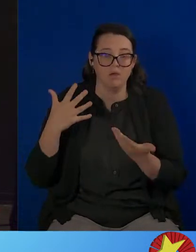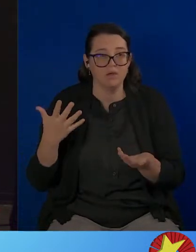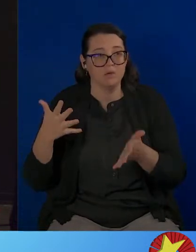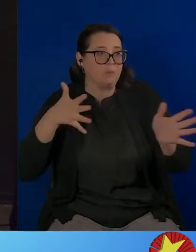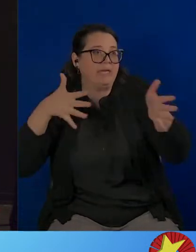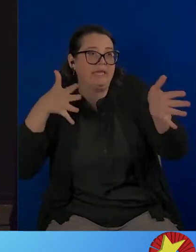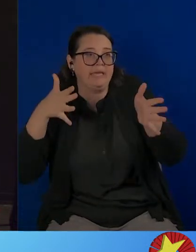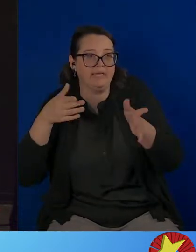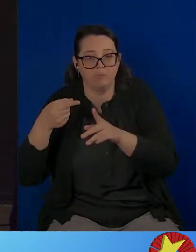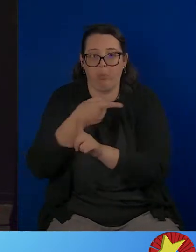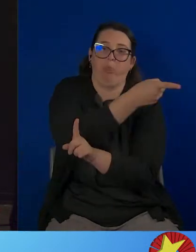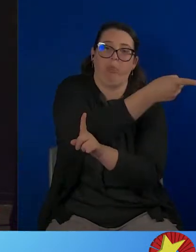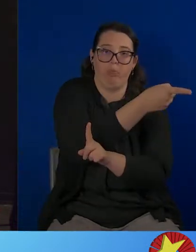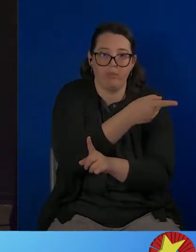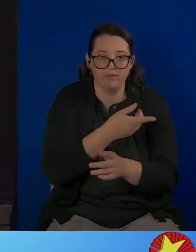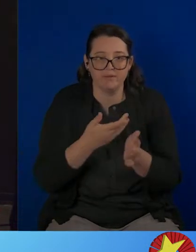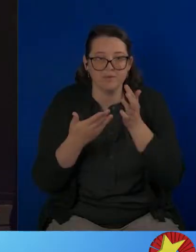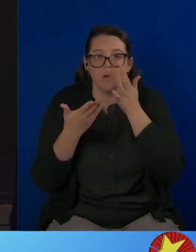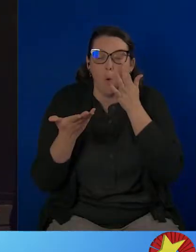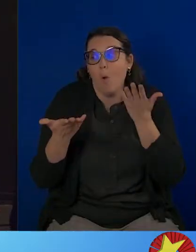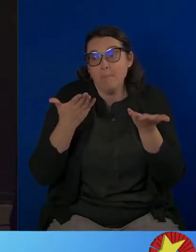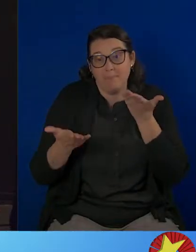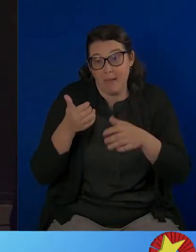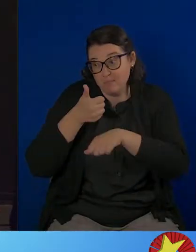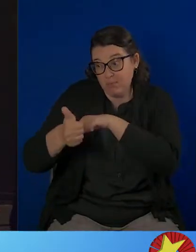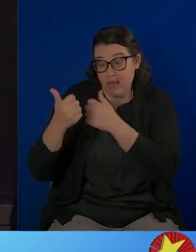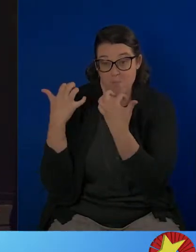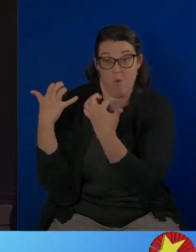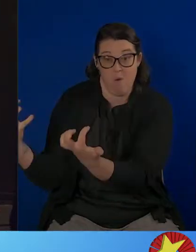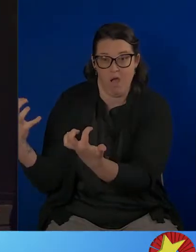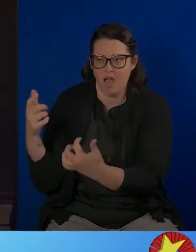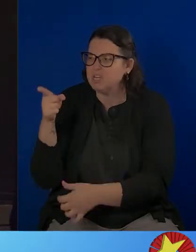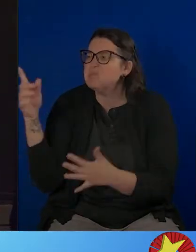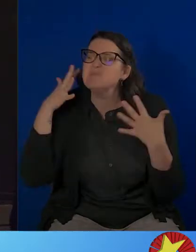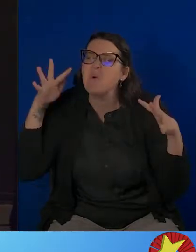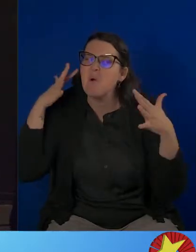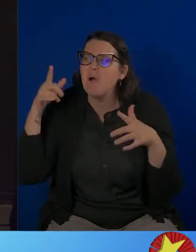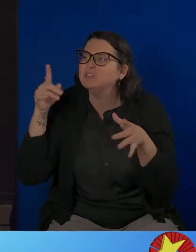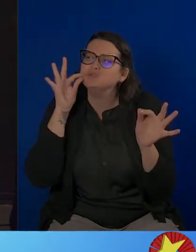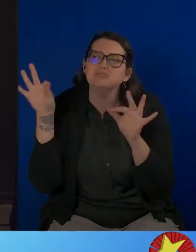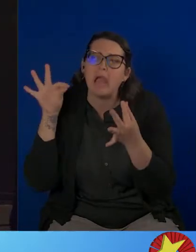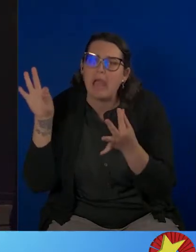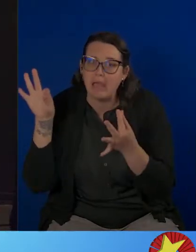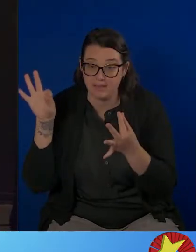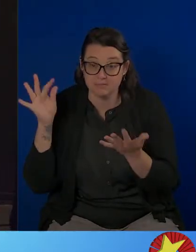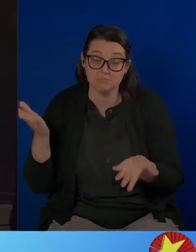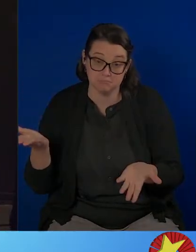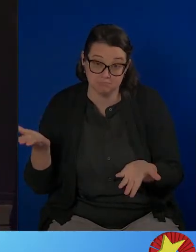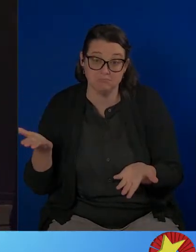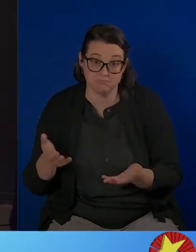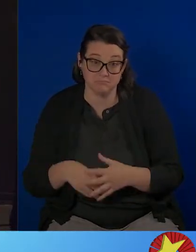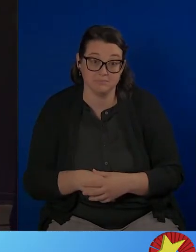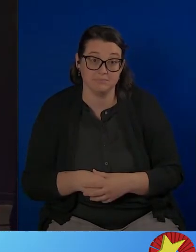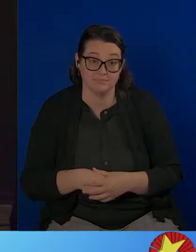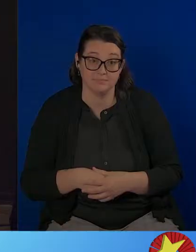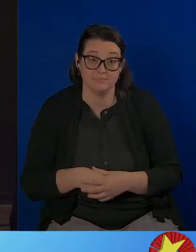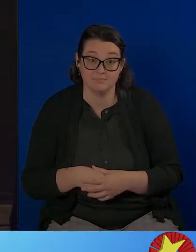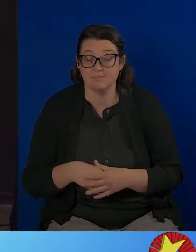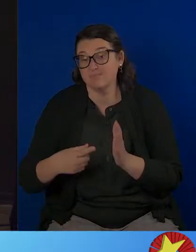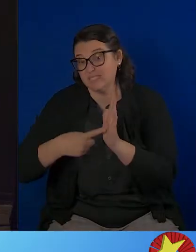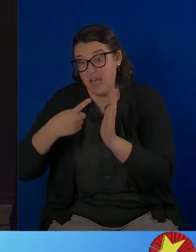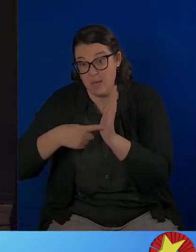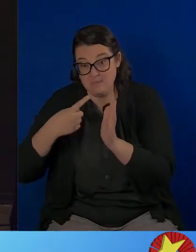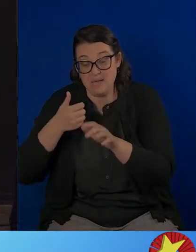or blame other people in the audience because of the noise or the distraction. Or they